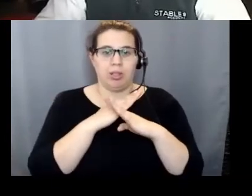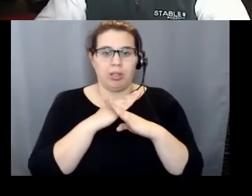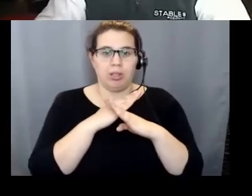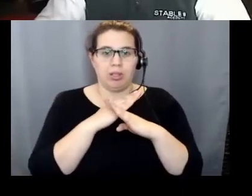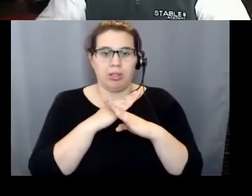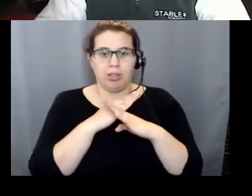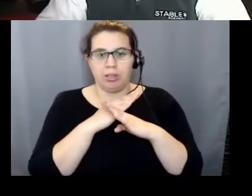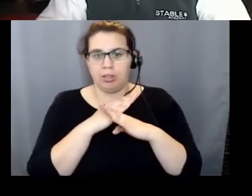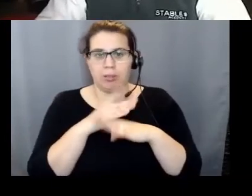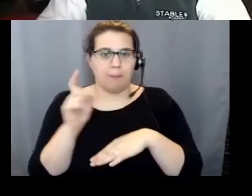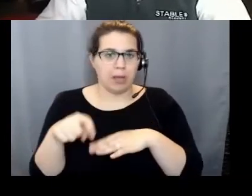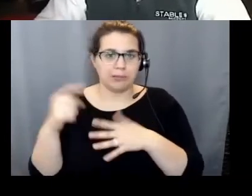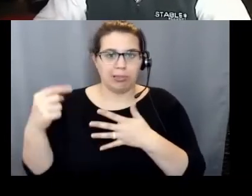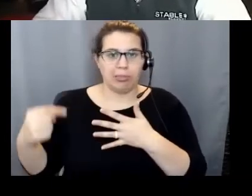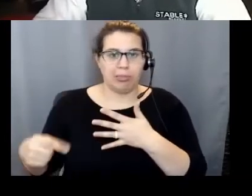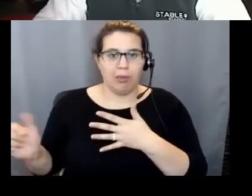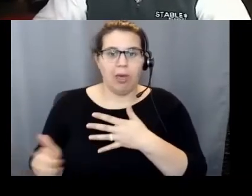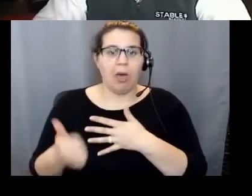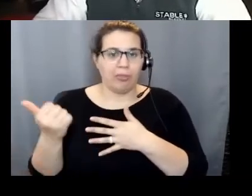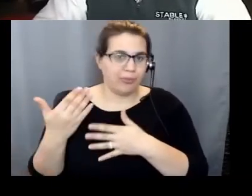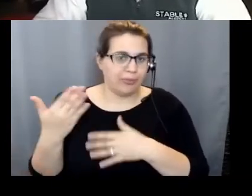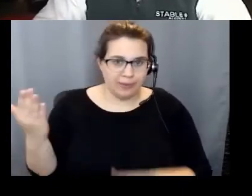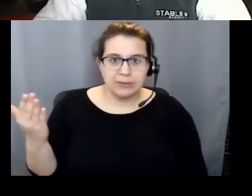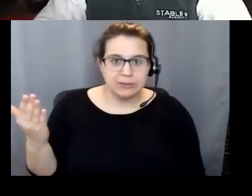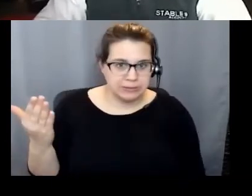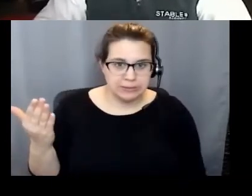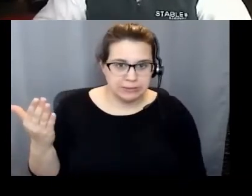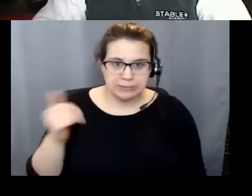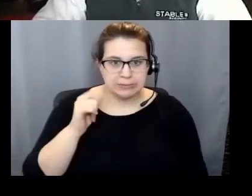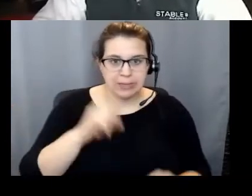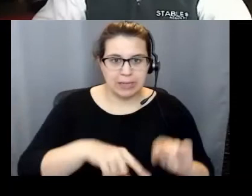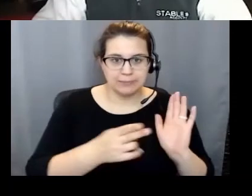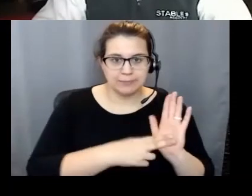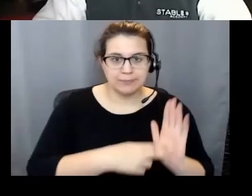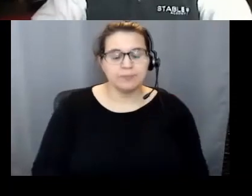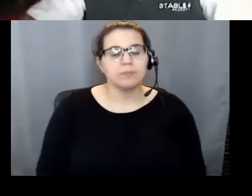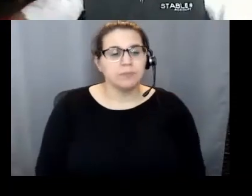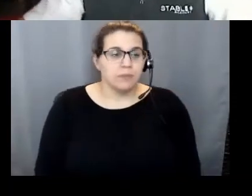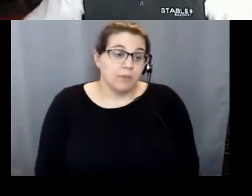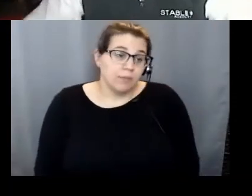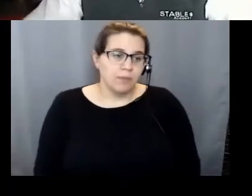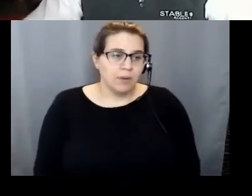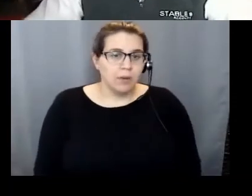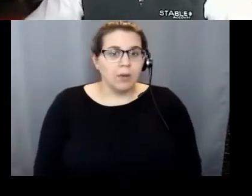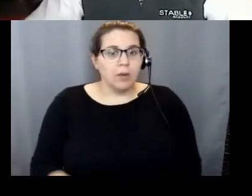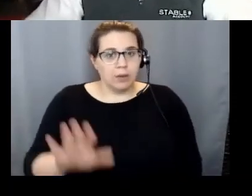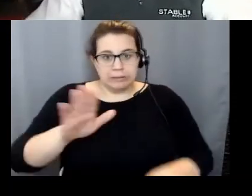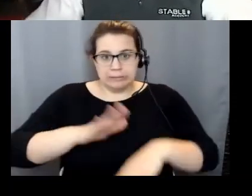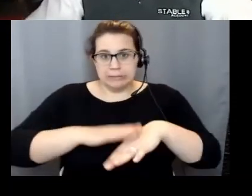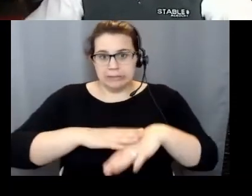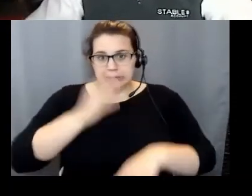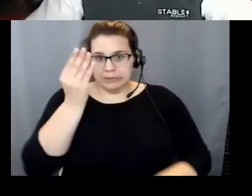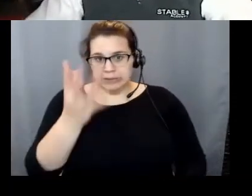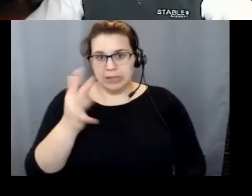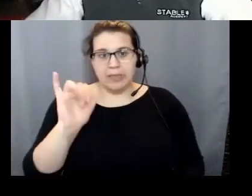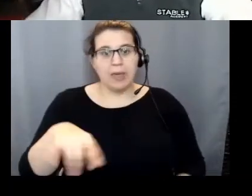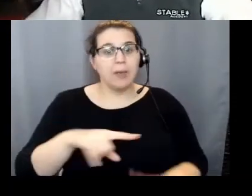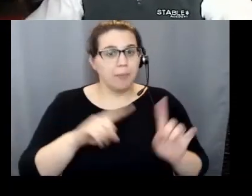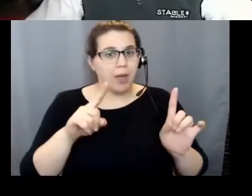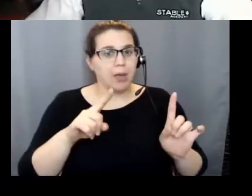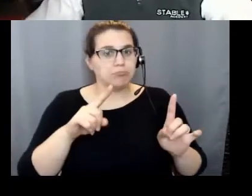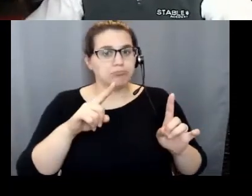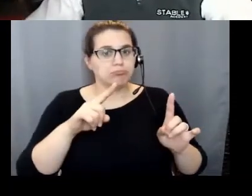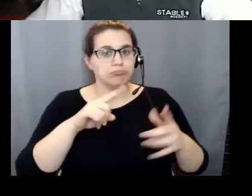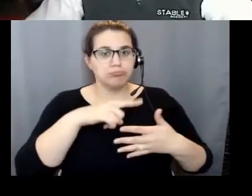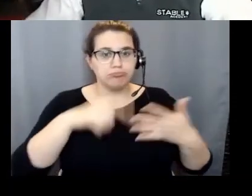some steps away from the enrollment process. So just be aware of that. But once you've answered those